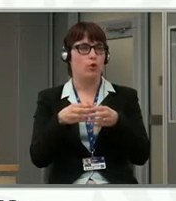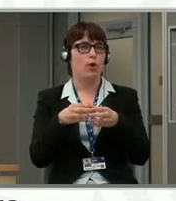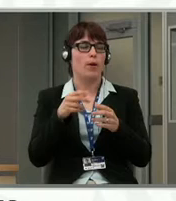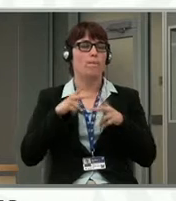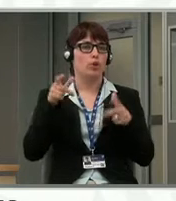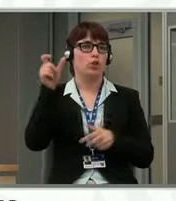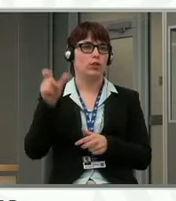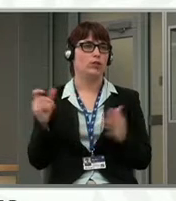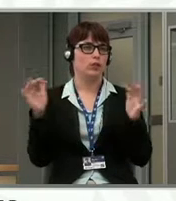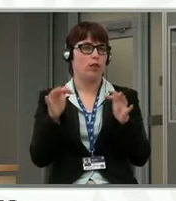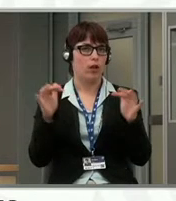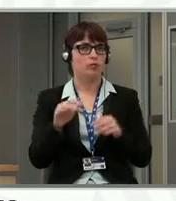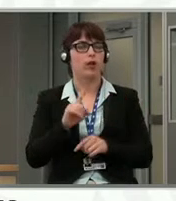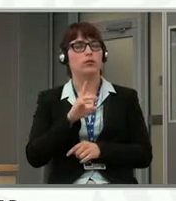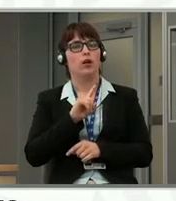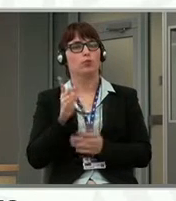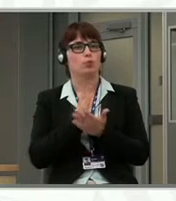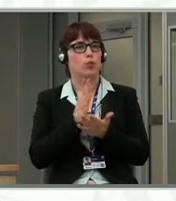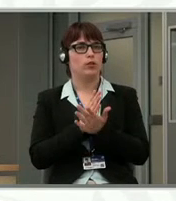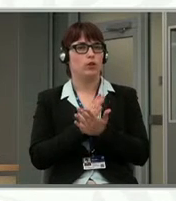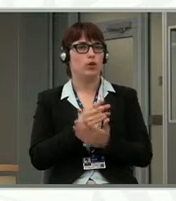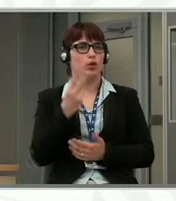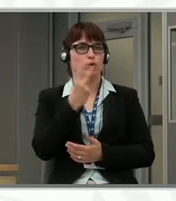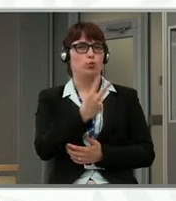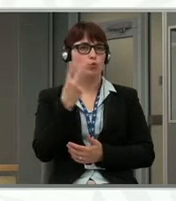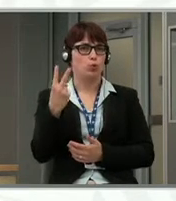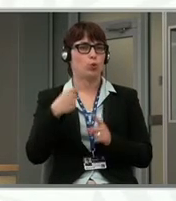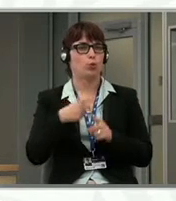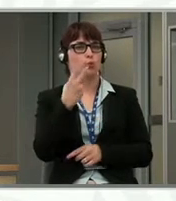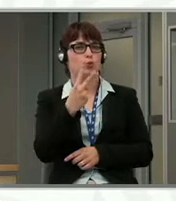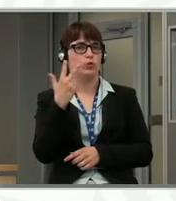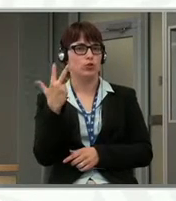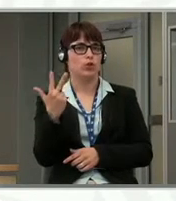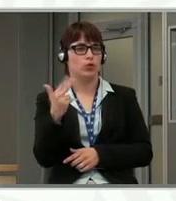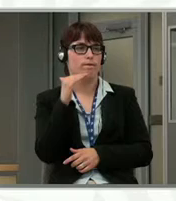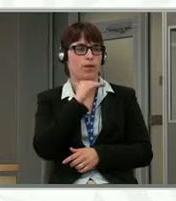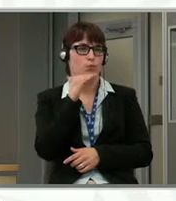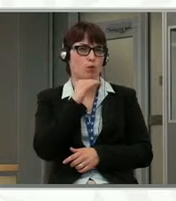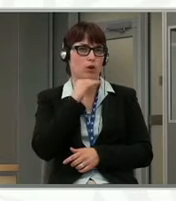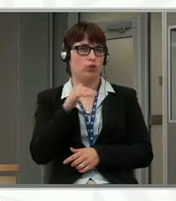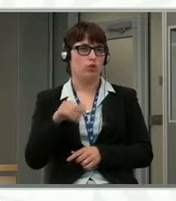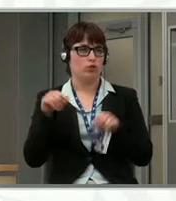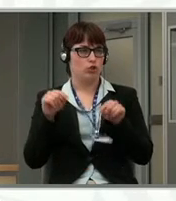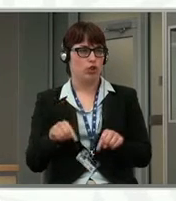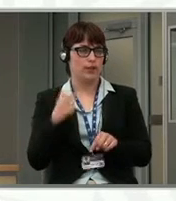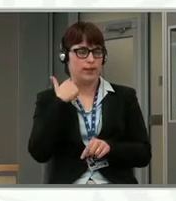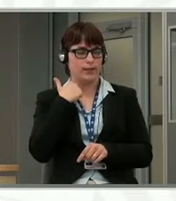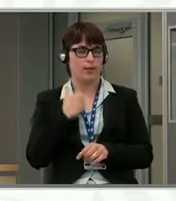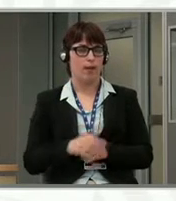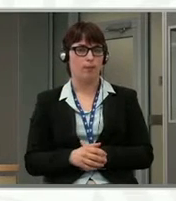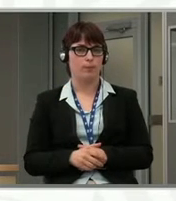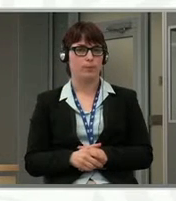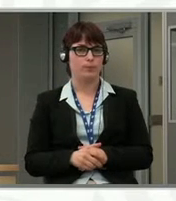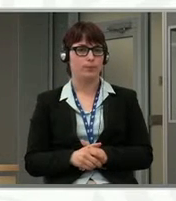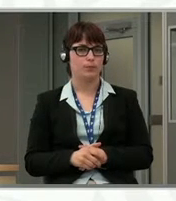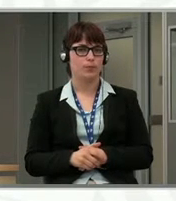interparliamentary meeting of the chairpersons of the Employment and Social